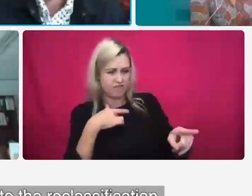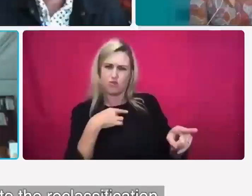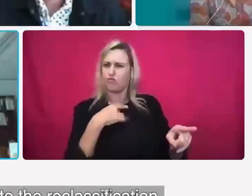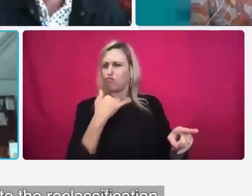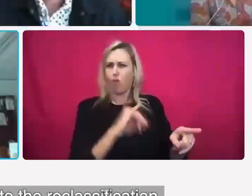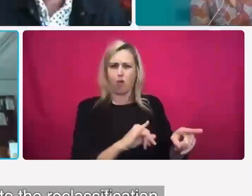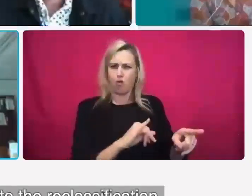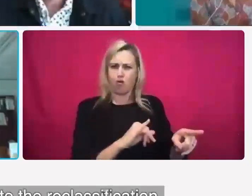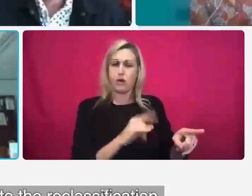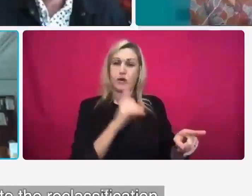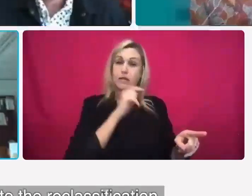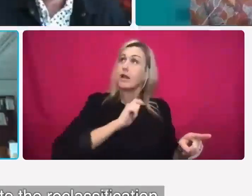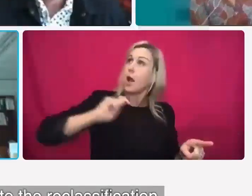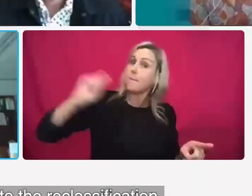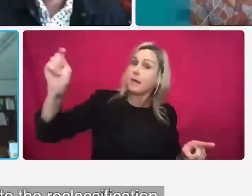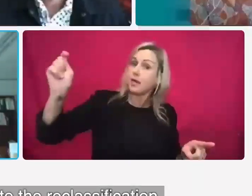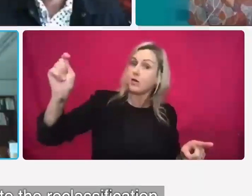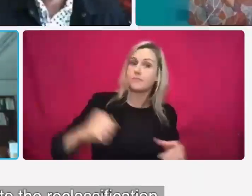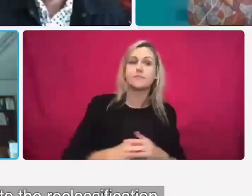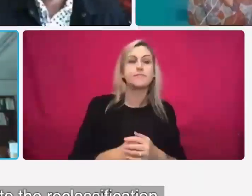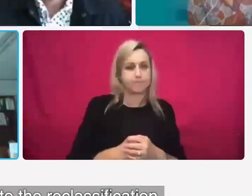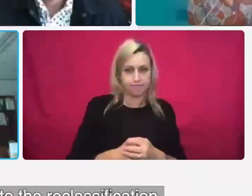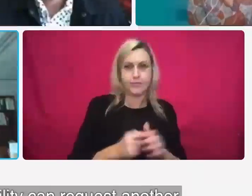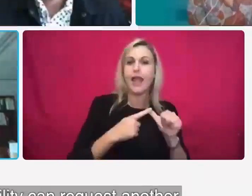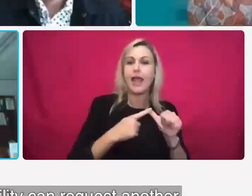Yes, it's similar to the reclassification.